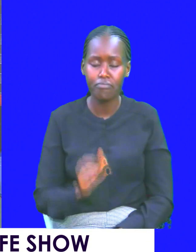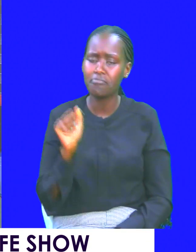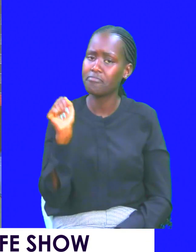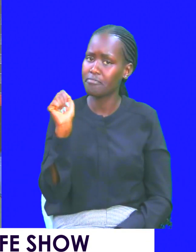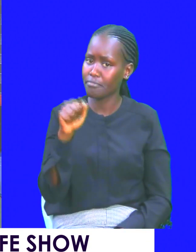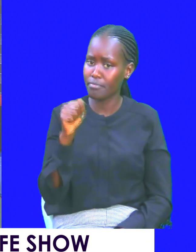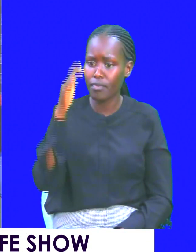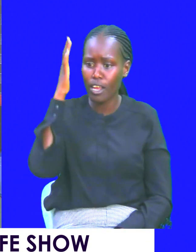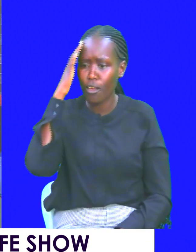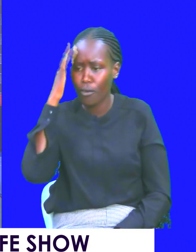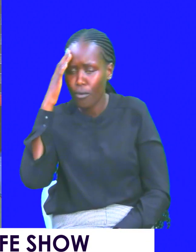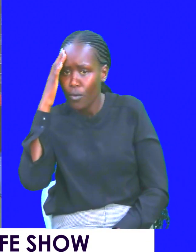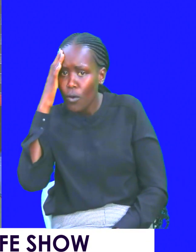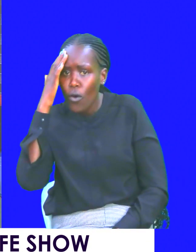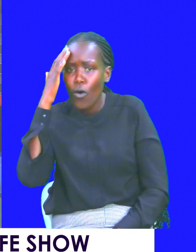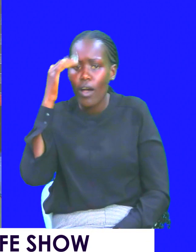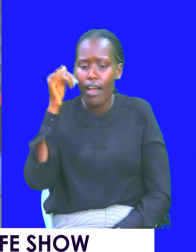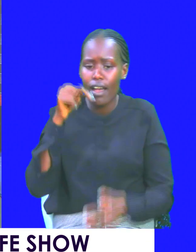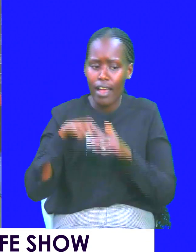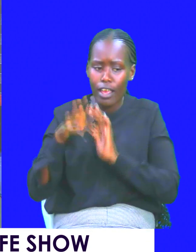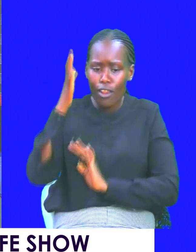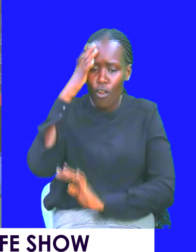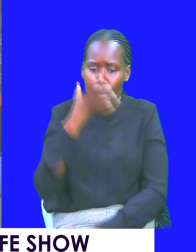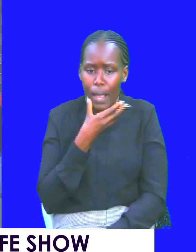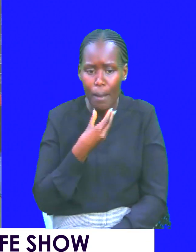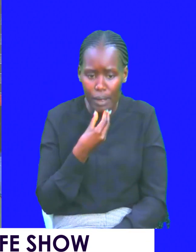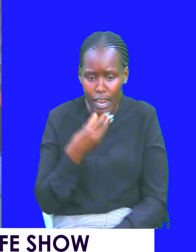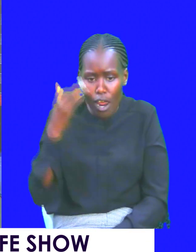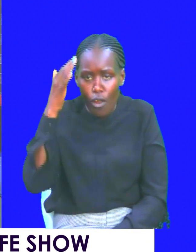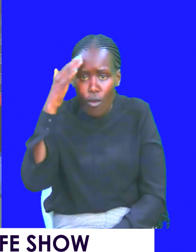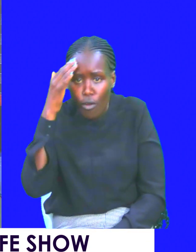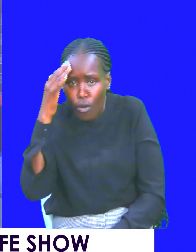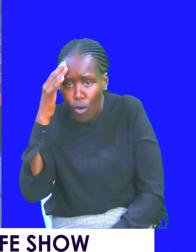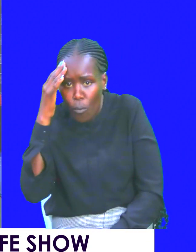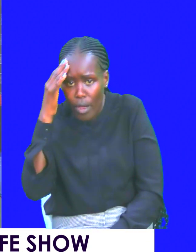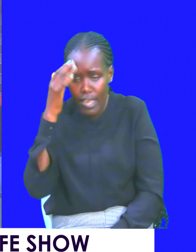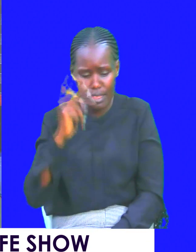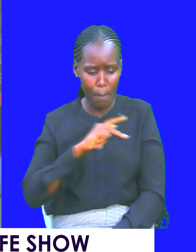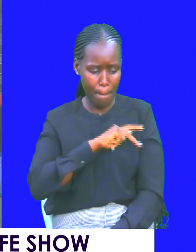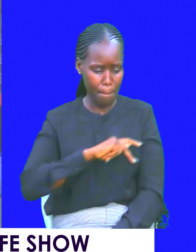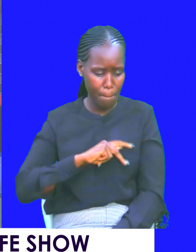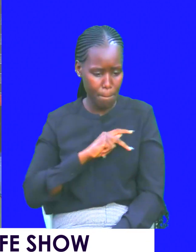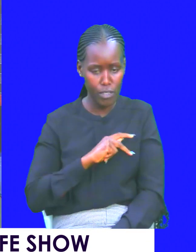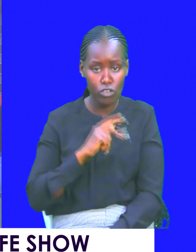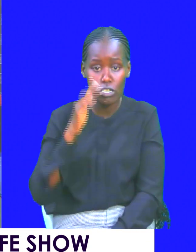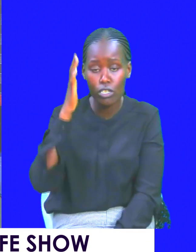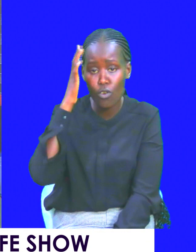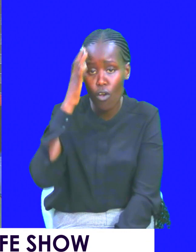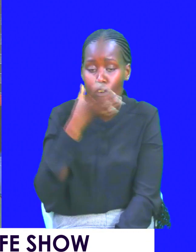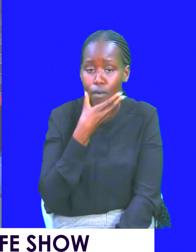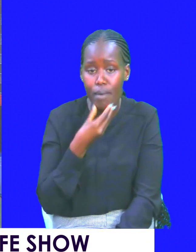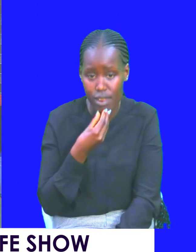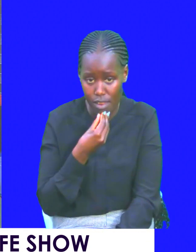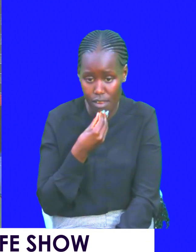You know, in identifying a man, knowing the identity of a man, it